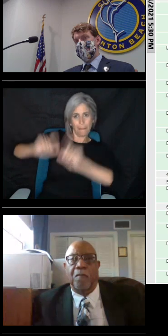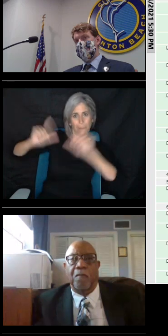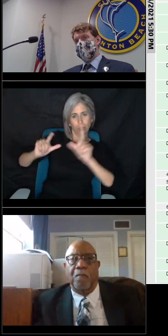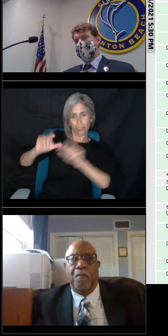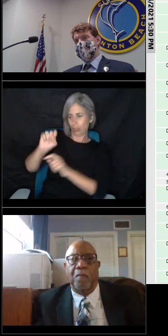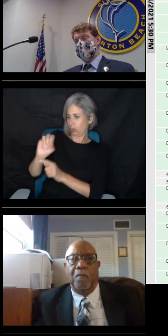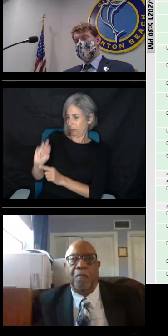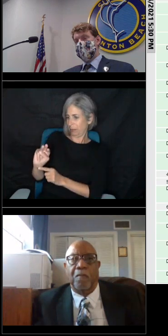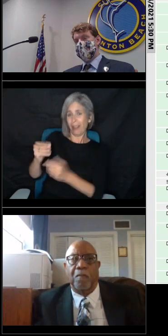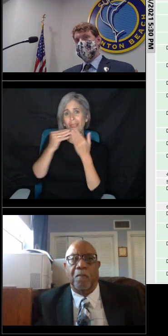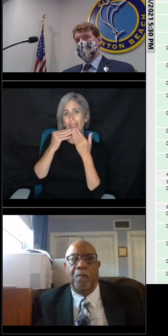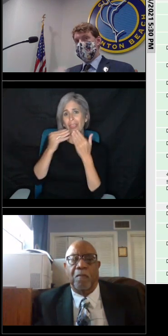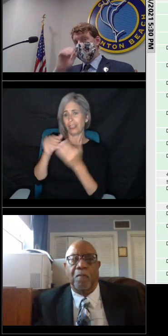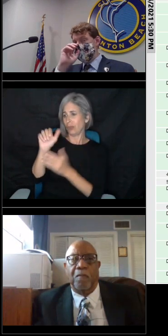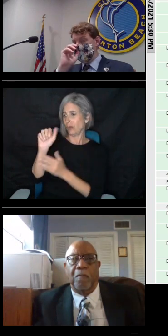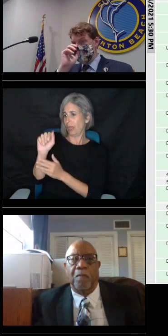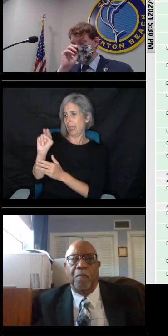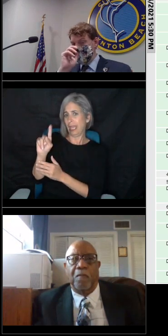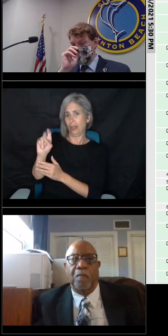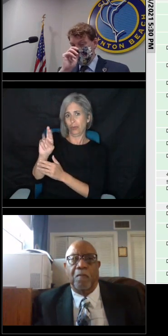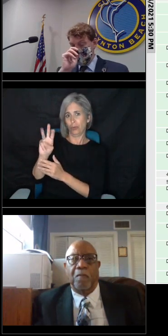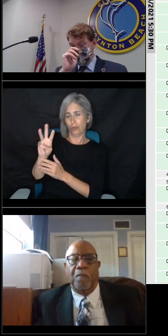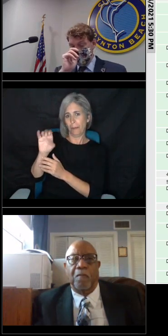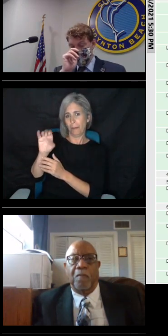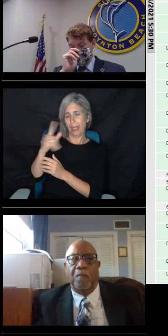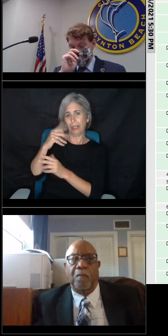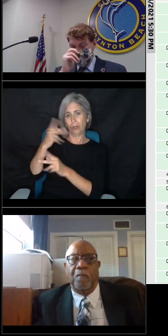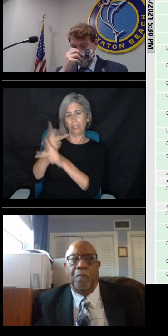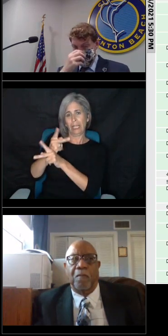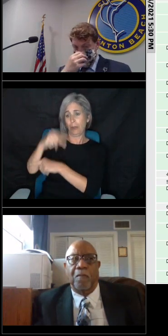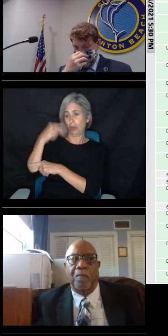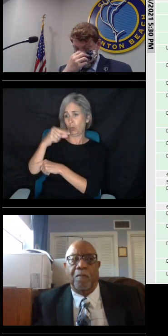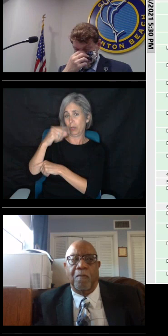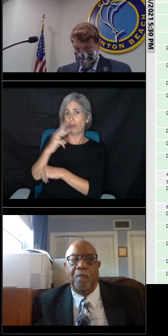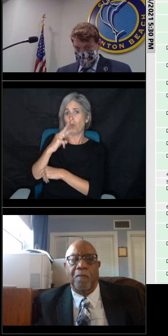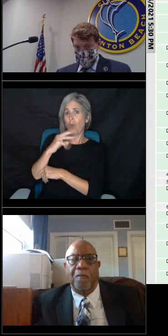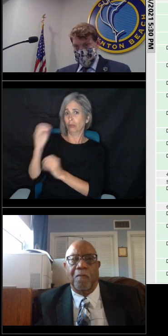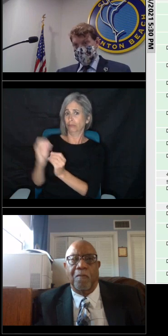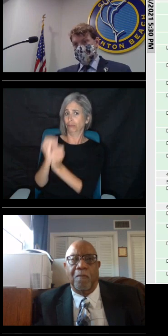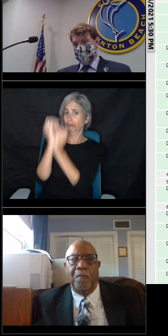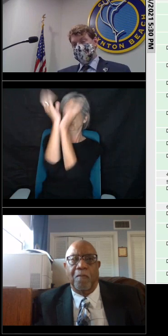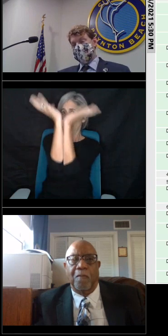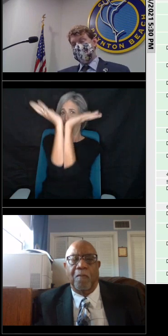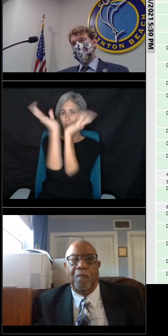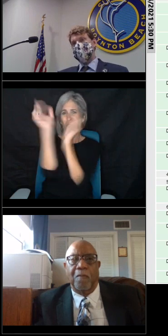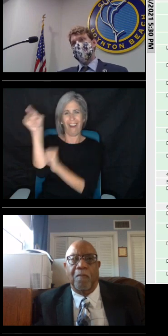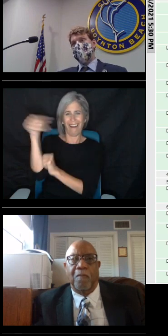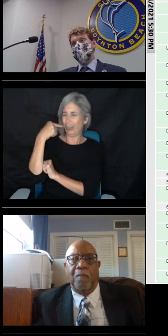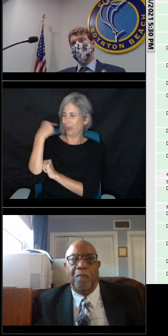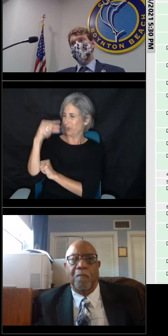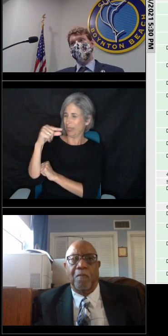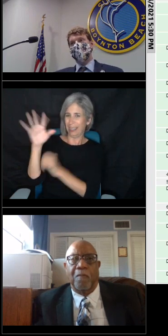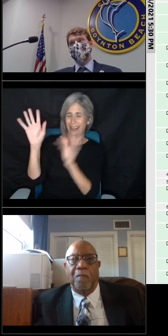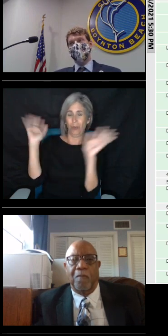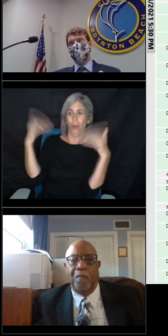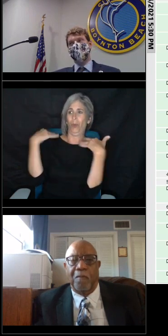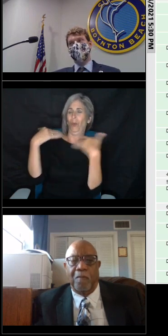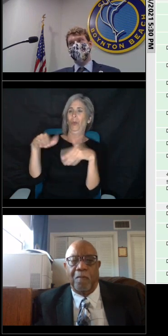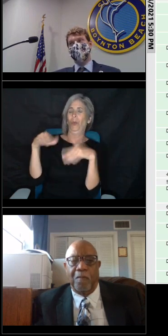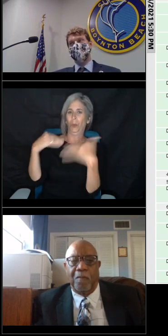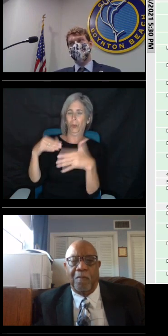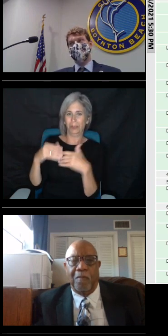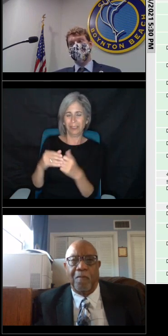you to Andrew Mack, who will keep our water tower green for most of the month. I get a lot of points at the committee meetings, but